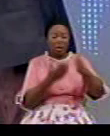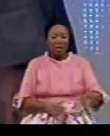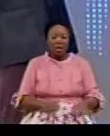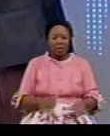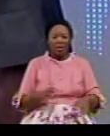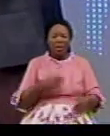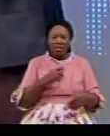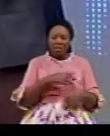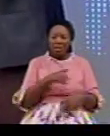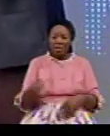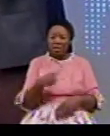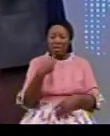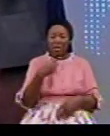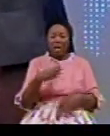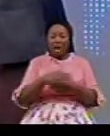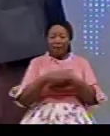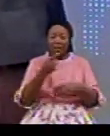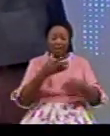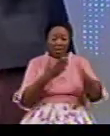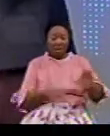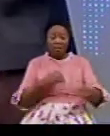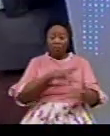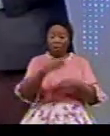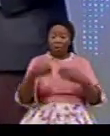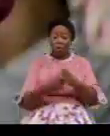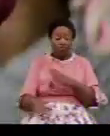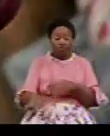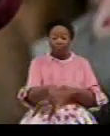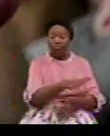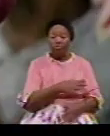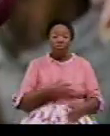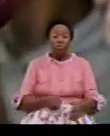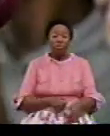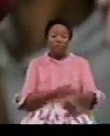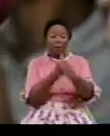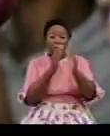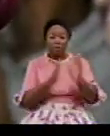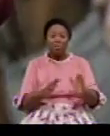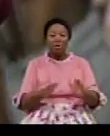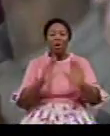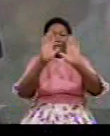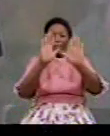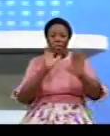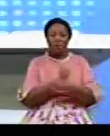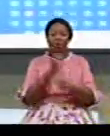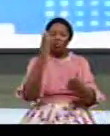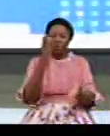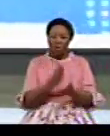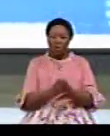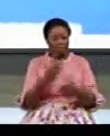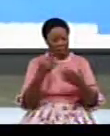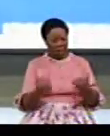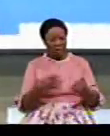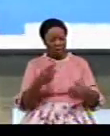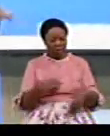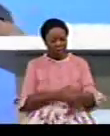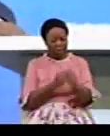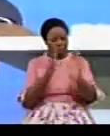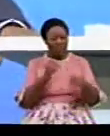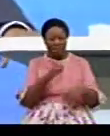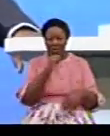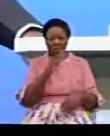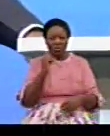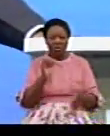your life around for the better, that promise will be fulfilled tonight. So shall my word be